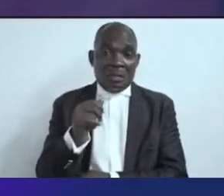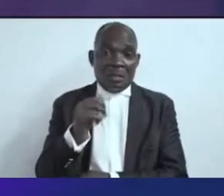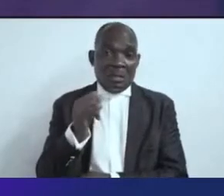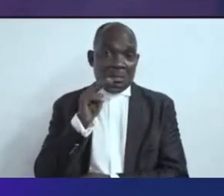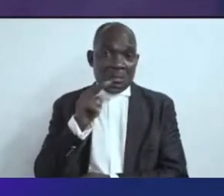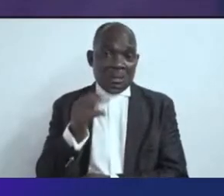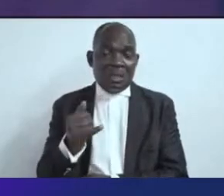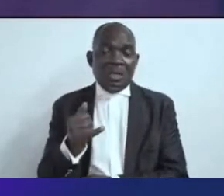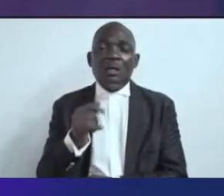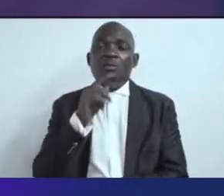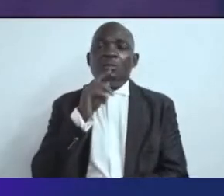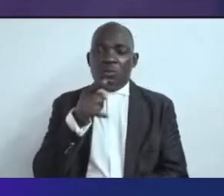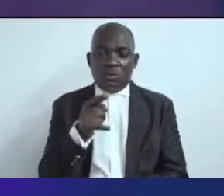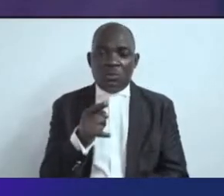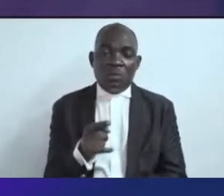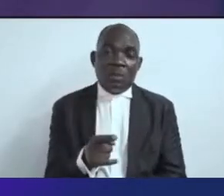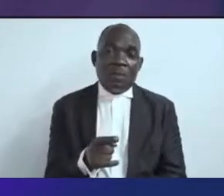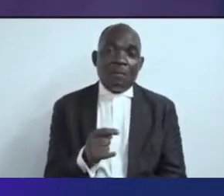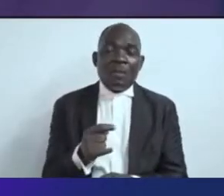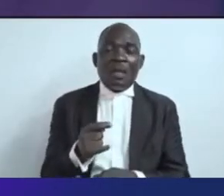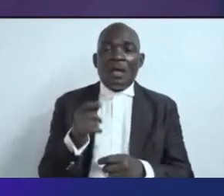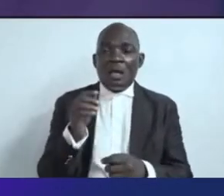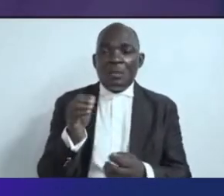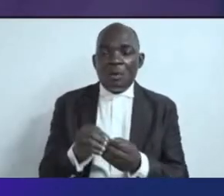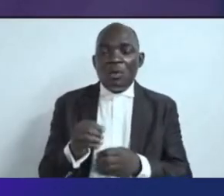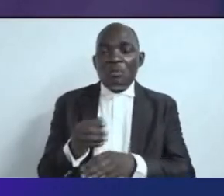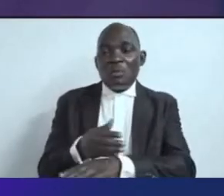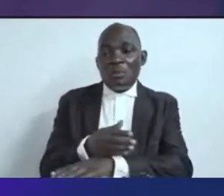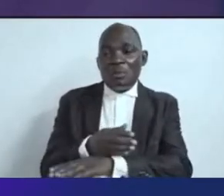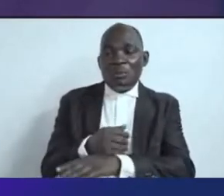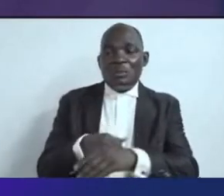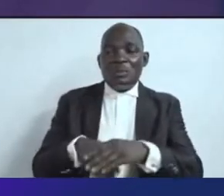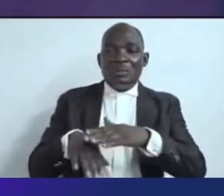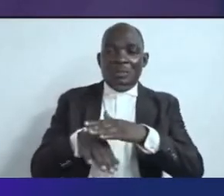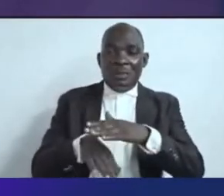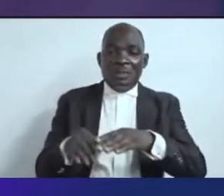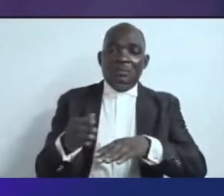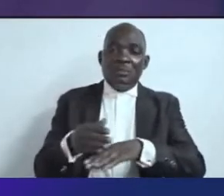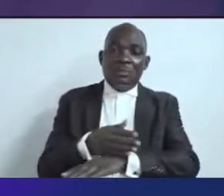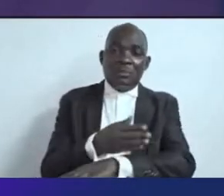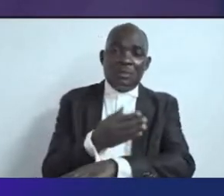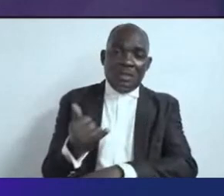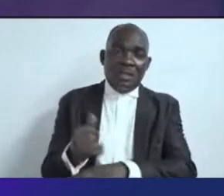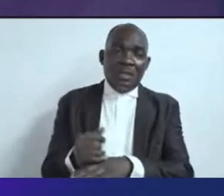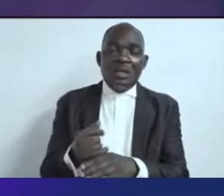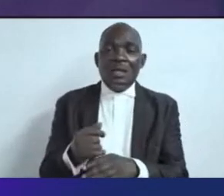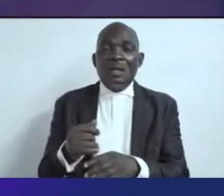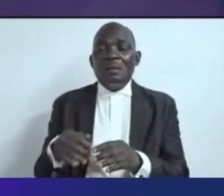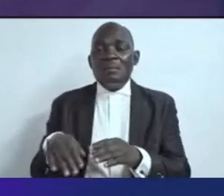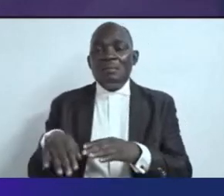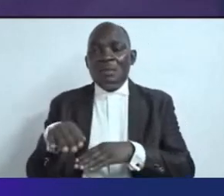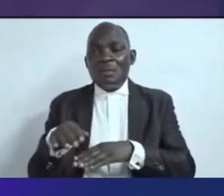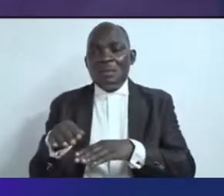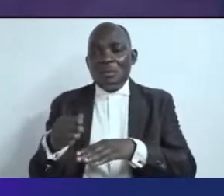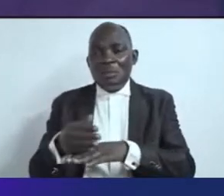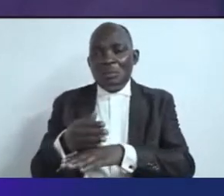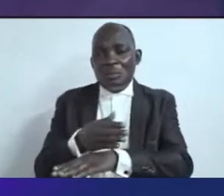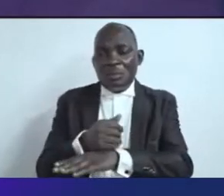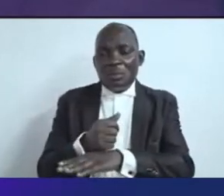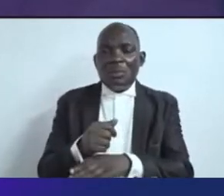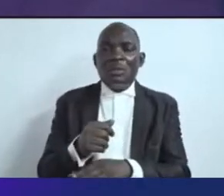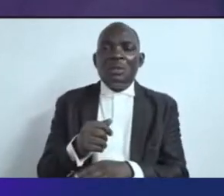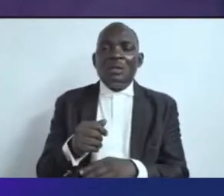a significant improvement in the fundamentals, a significant improvement in